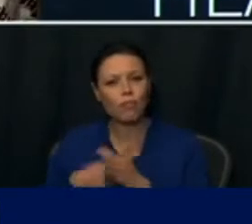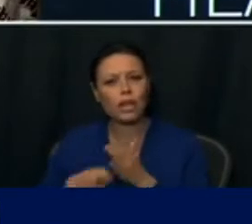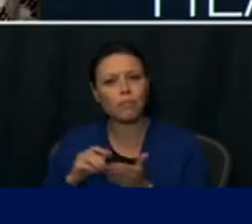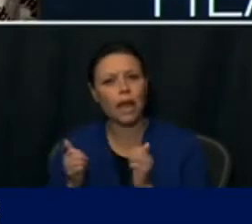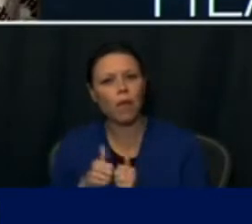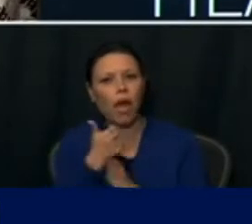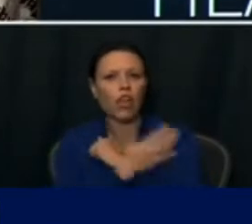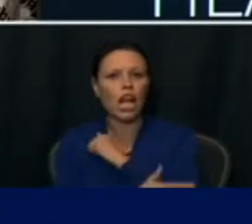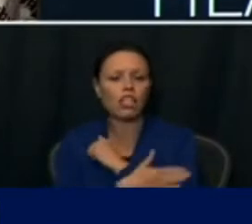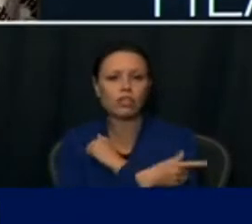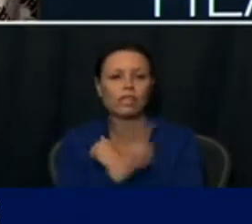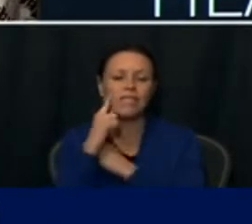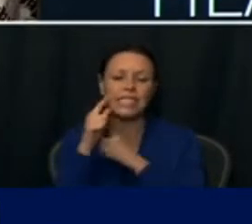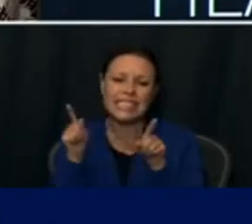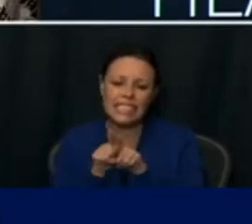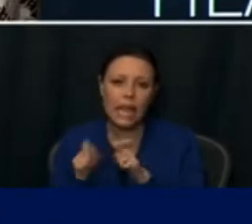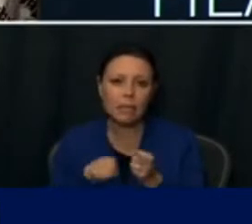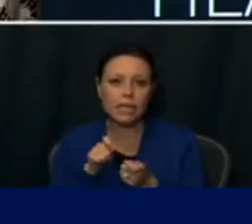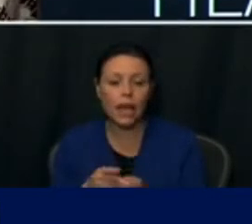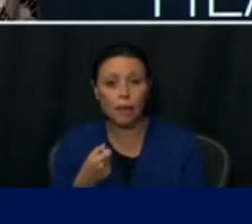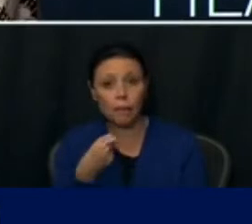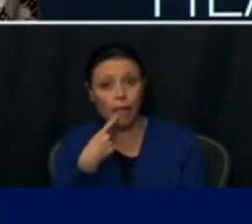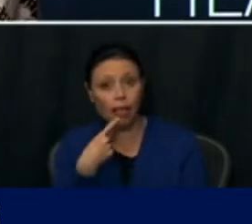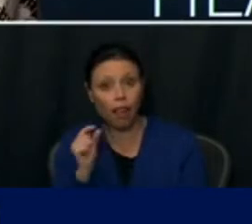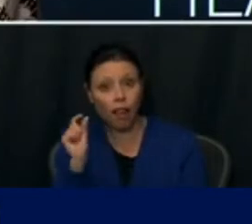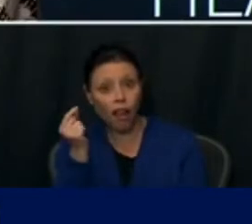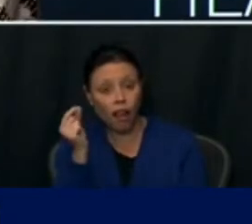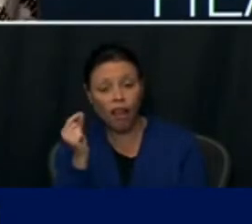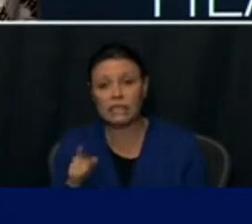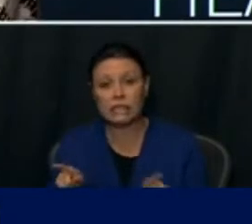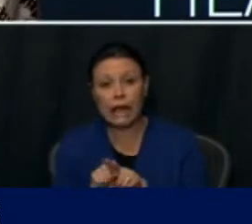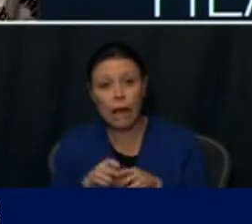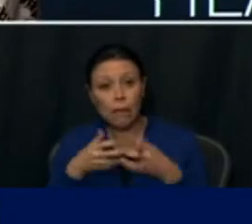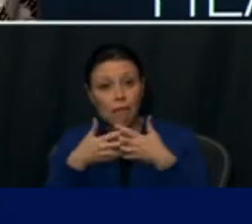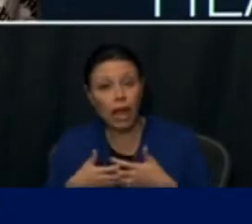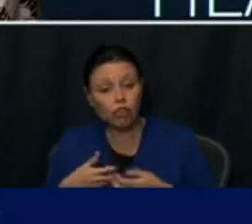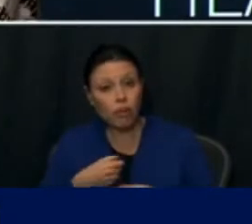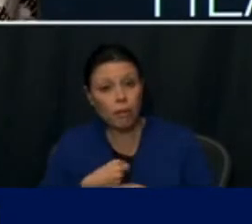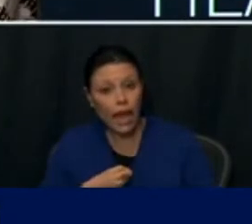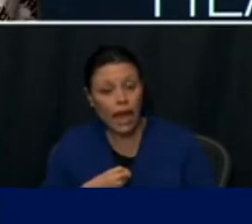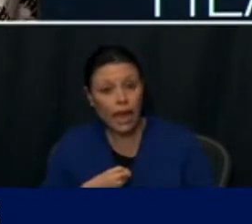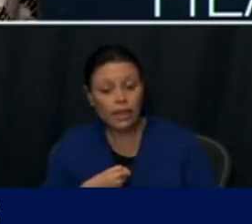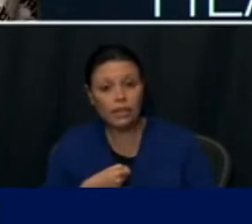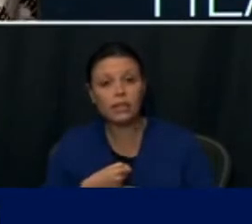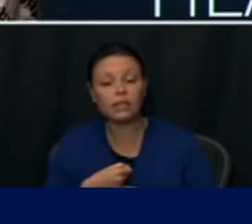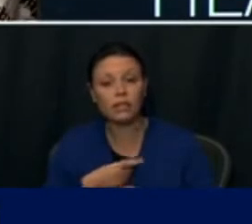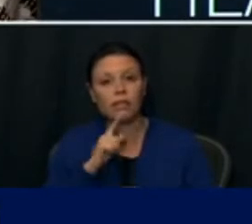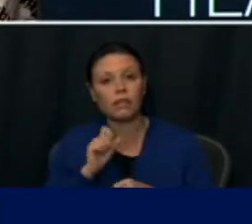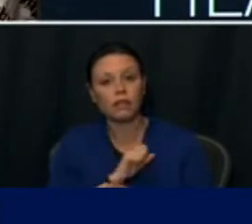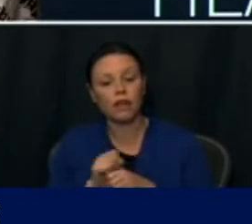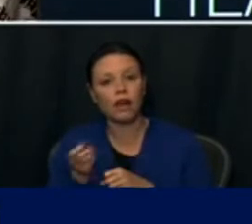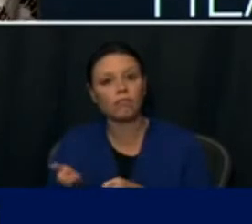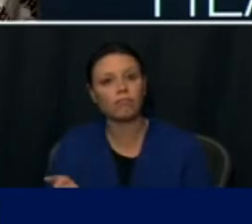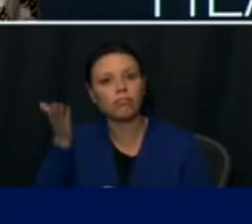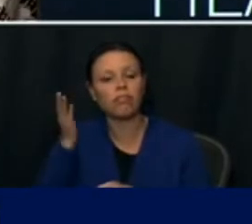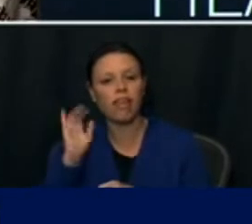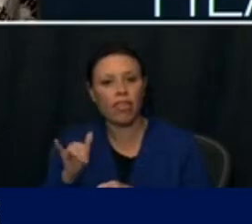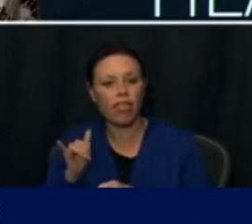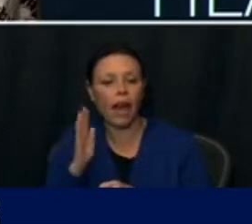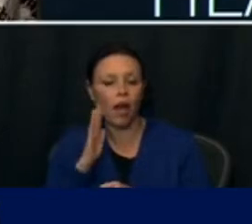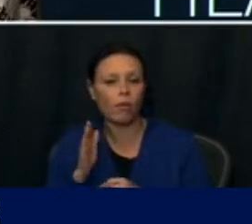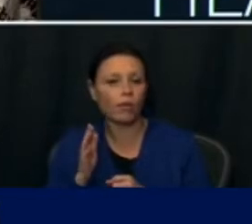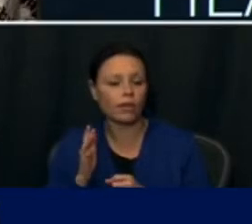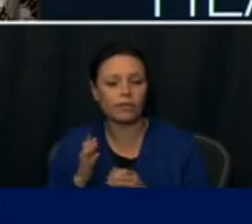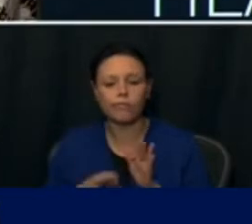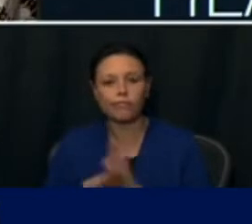nations pay for the same exact pill from the same Factory effectively subsidizing socialism aboard with